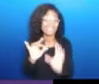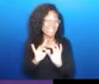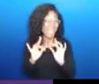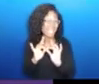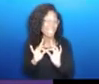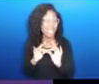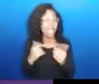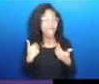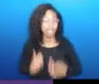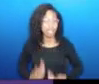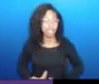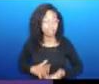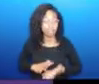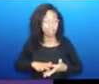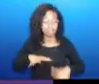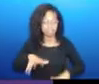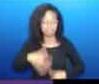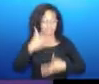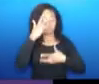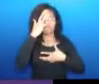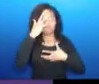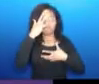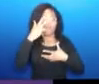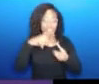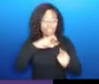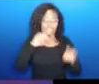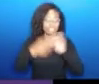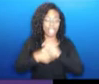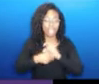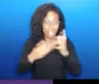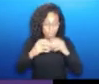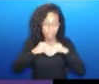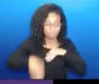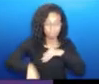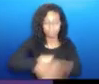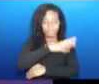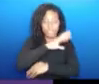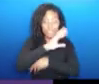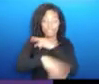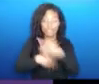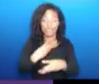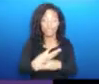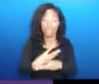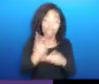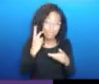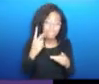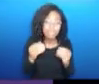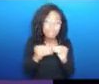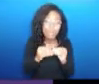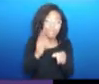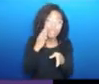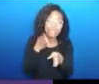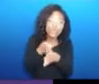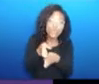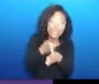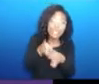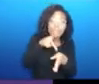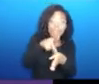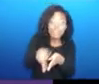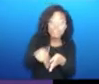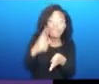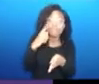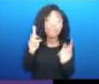I wanted to see more resources, especially geared towards career professionals with disabilities.